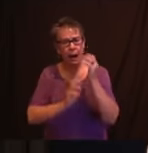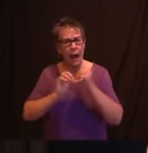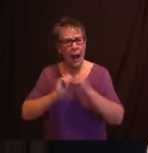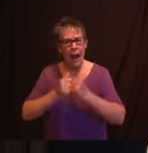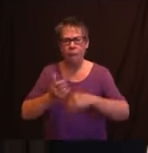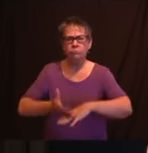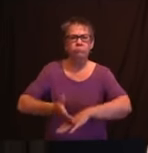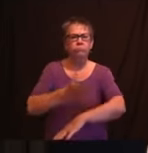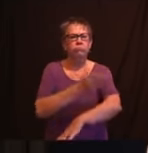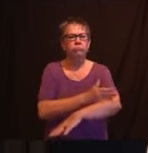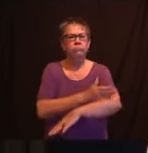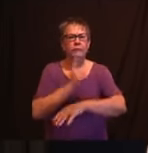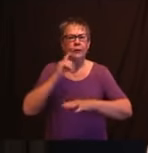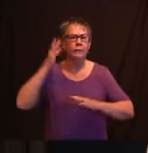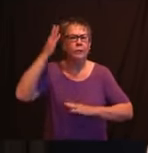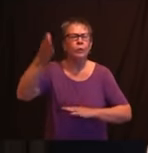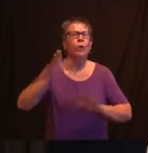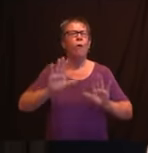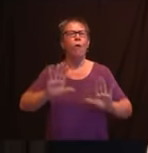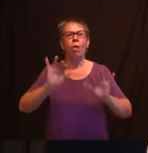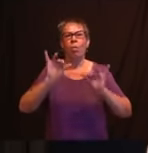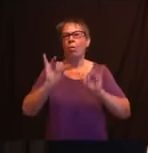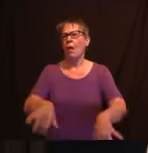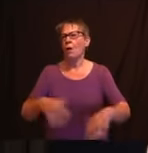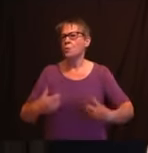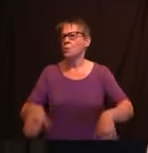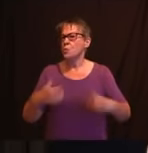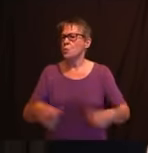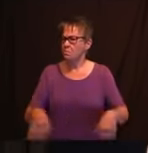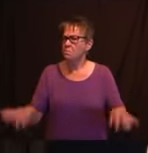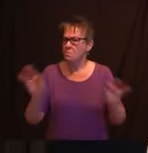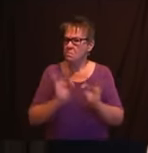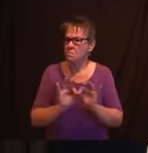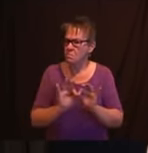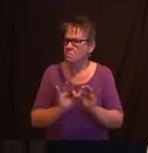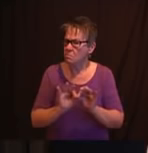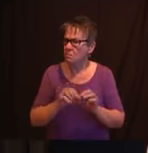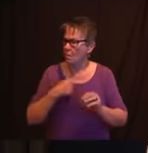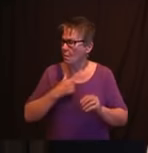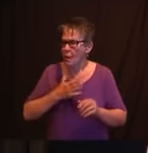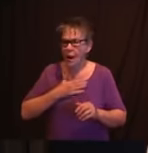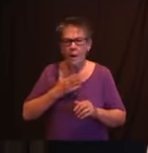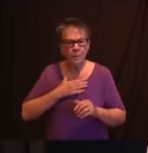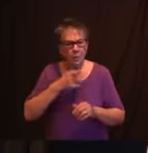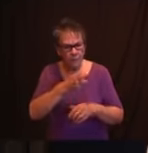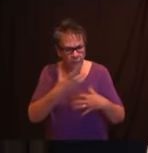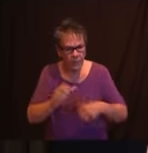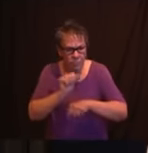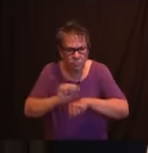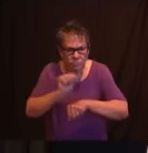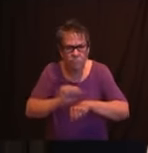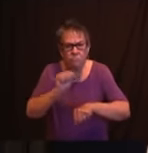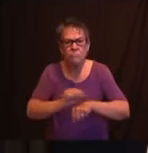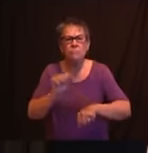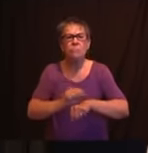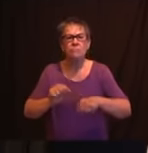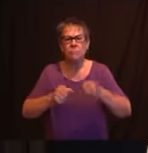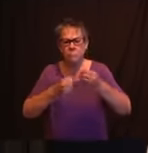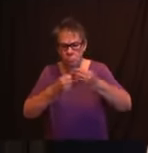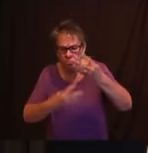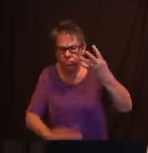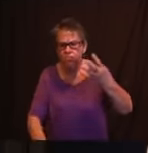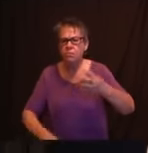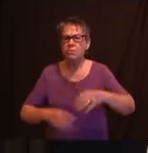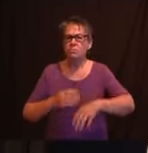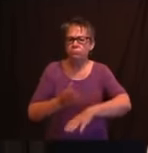all of your efforts to do everything possible in this most difficult of time to safeguard our residents, and with this most